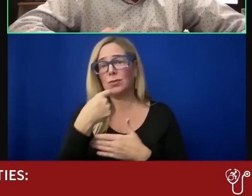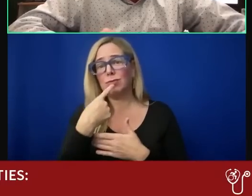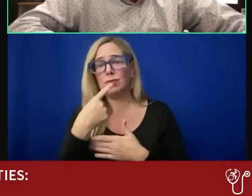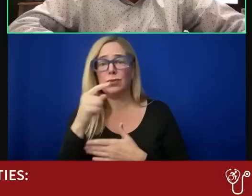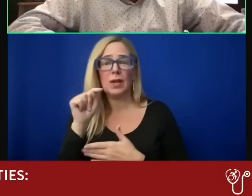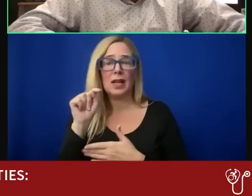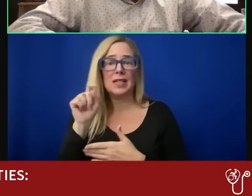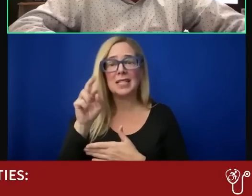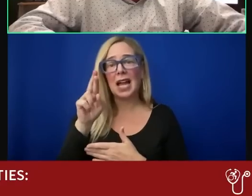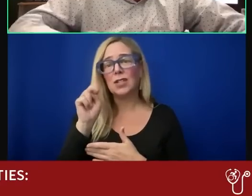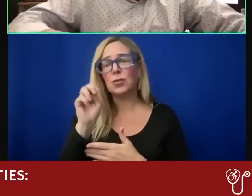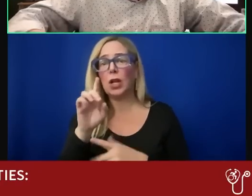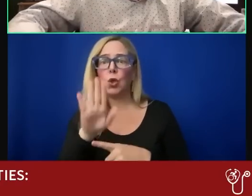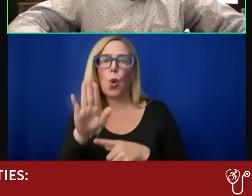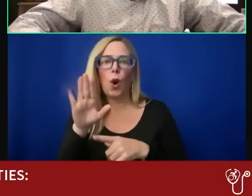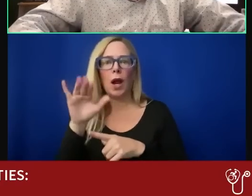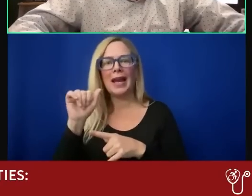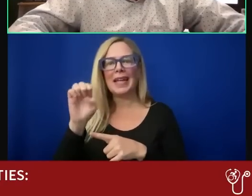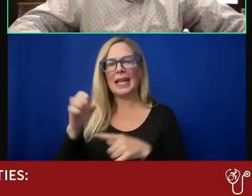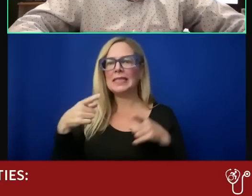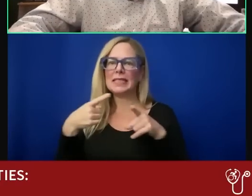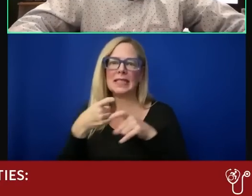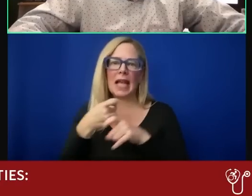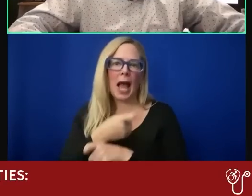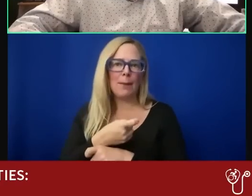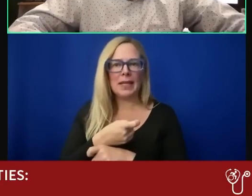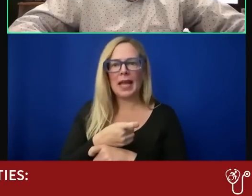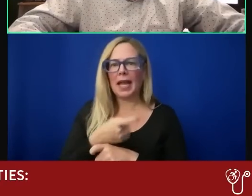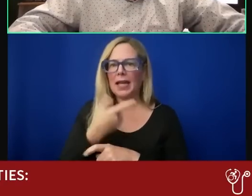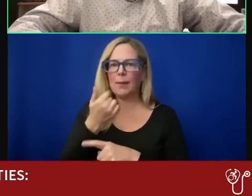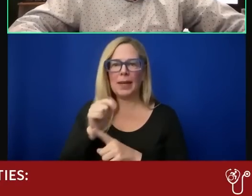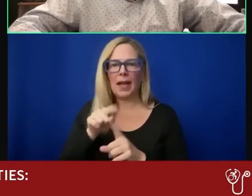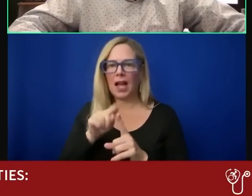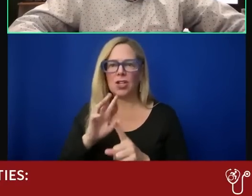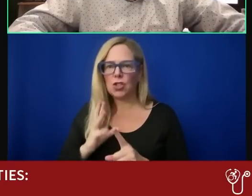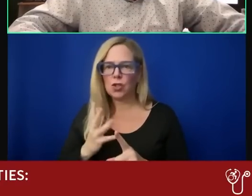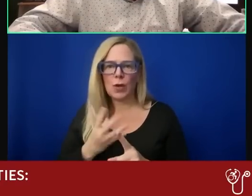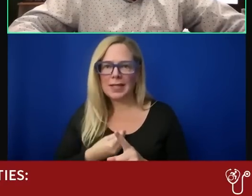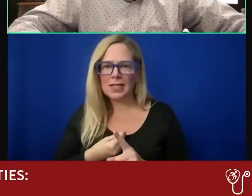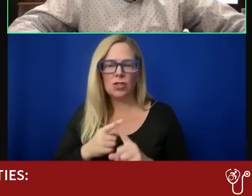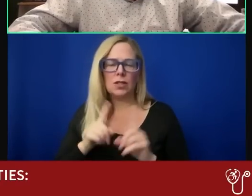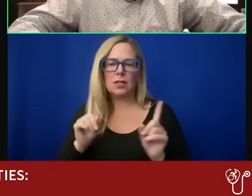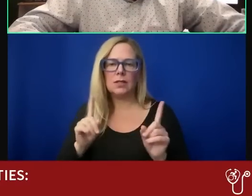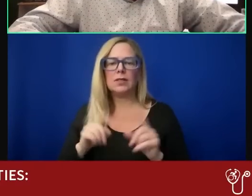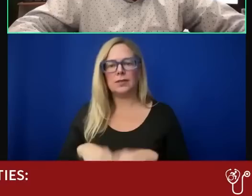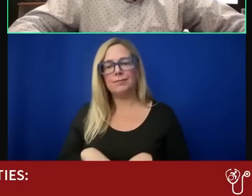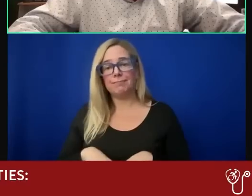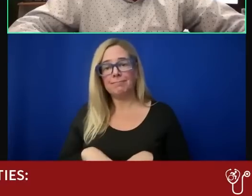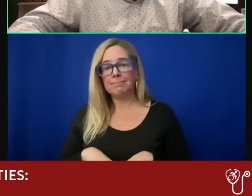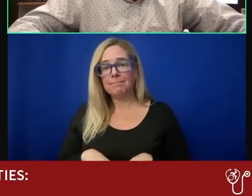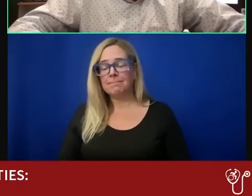transitioning or your case is too complicated for help. Change the slide.